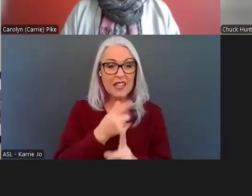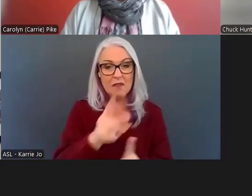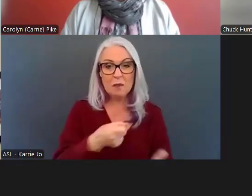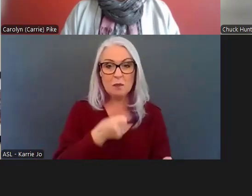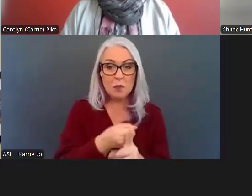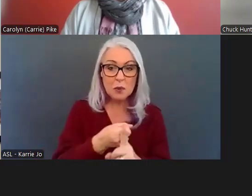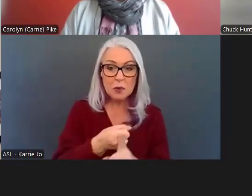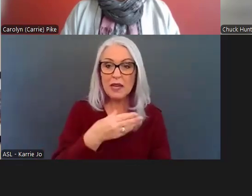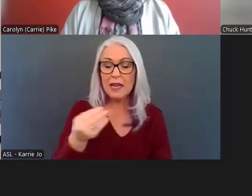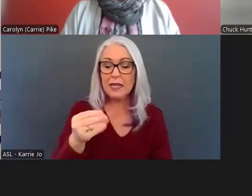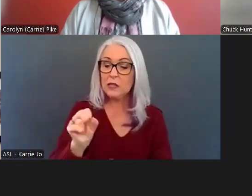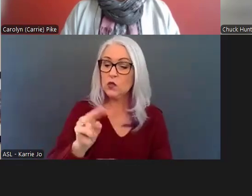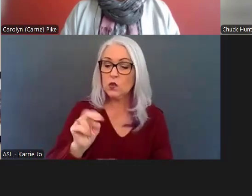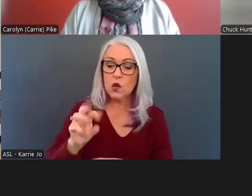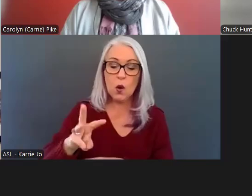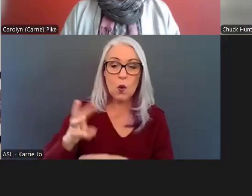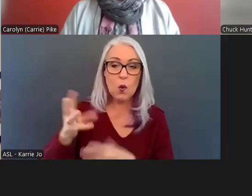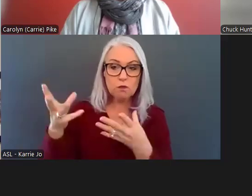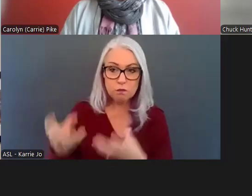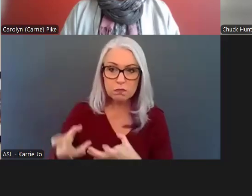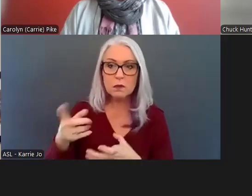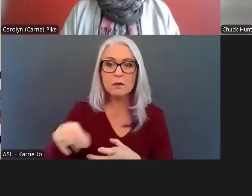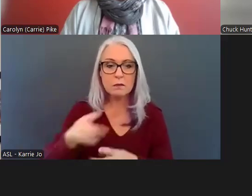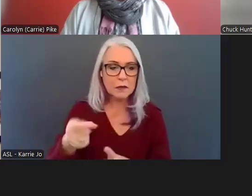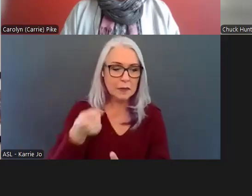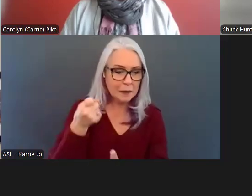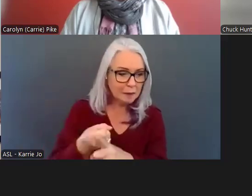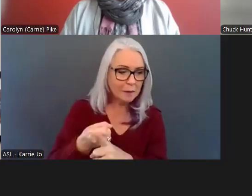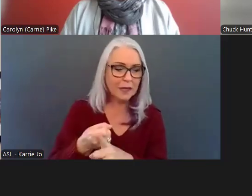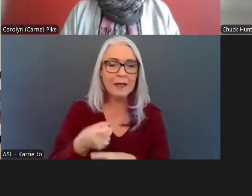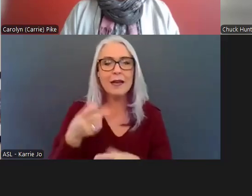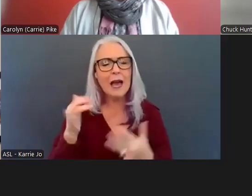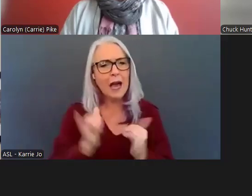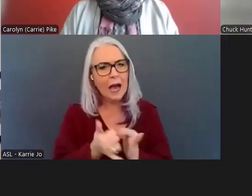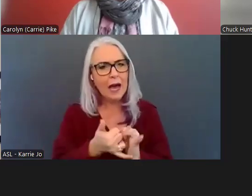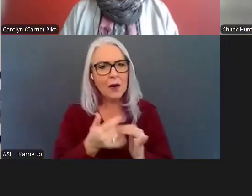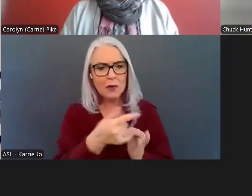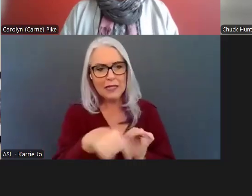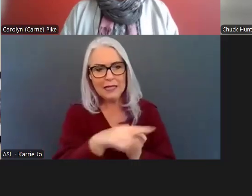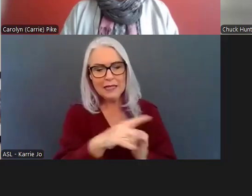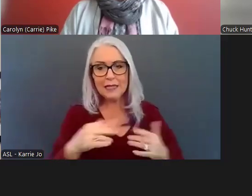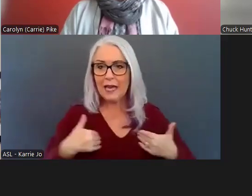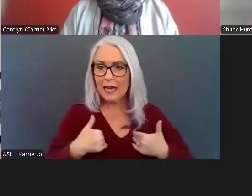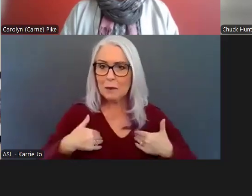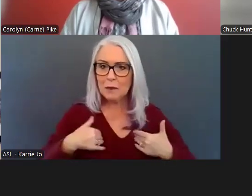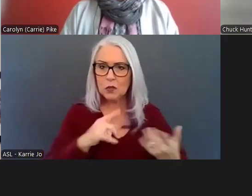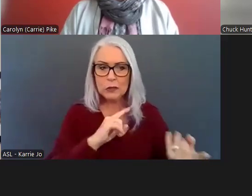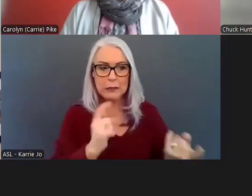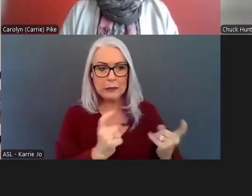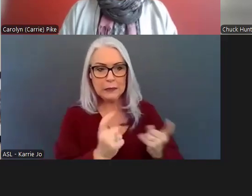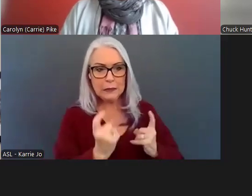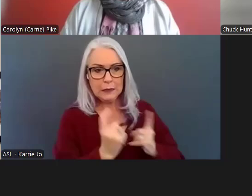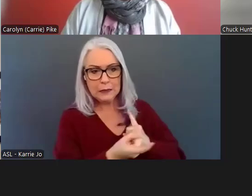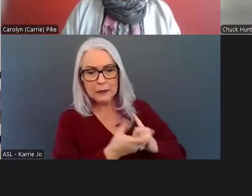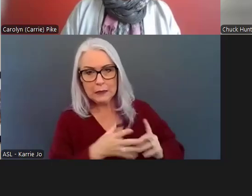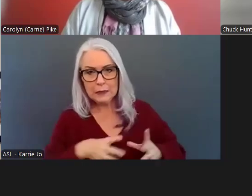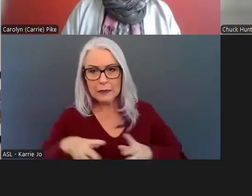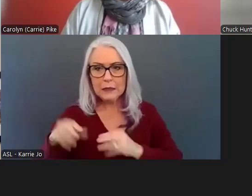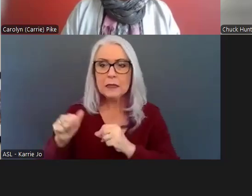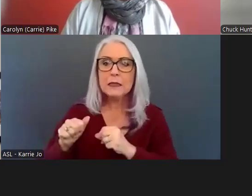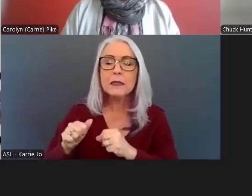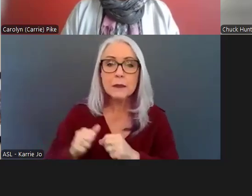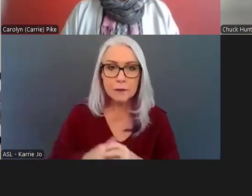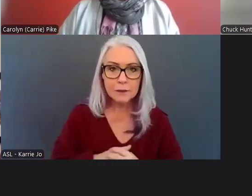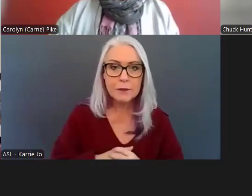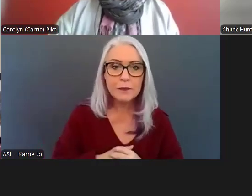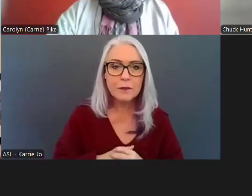being impacted, the impacts to how species adapt is just huge. So, yeah. Yeah. And, on